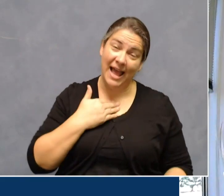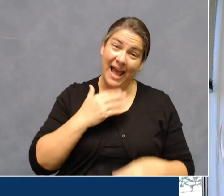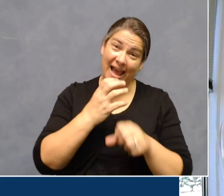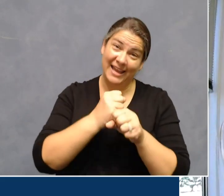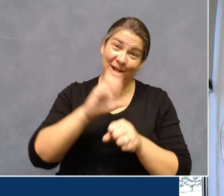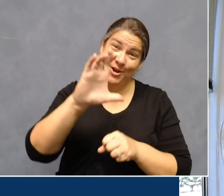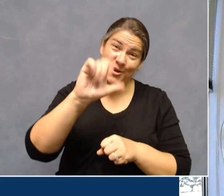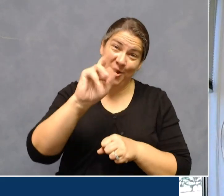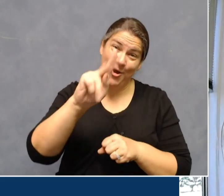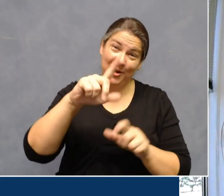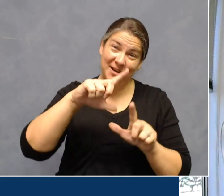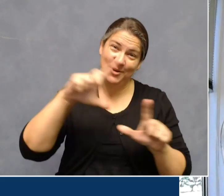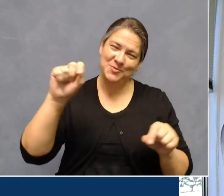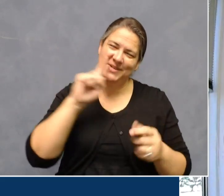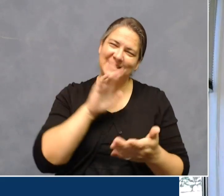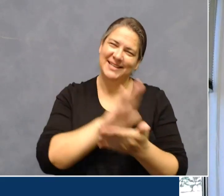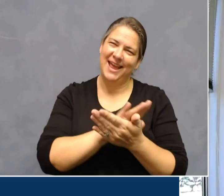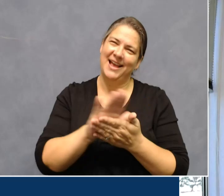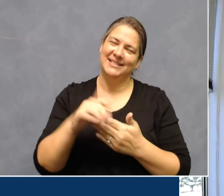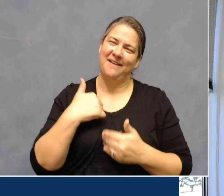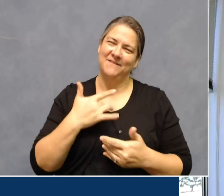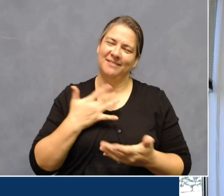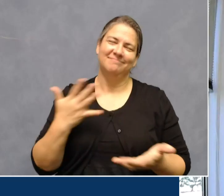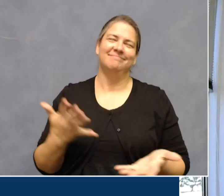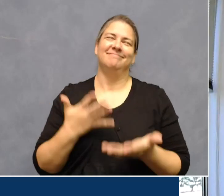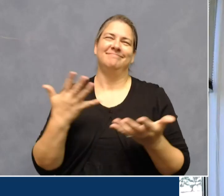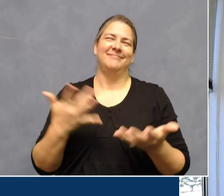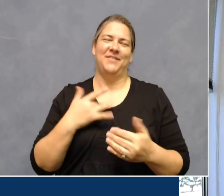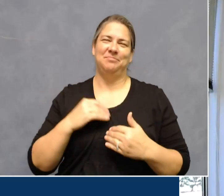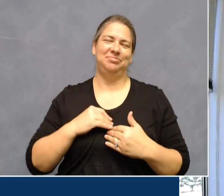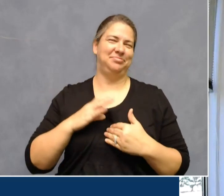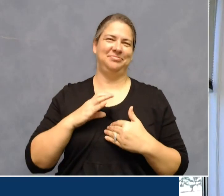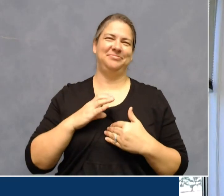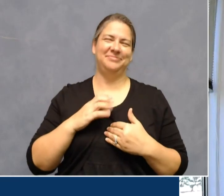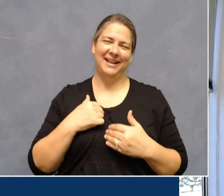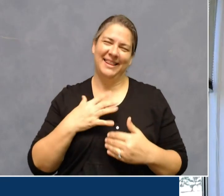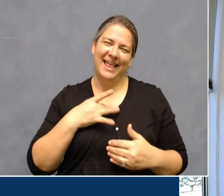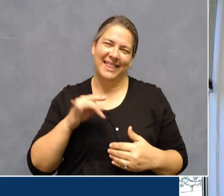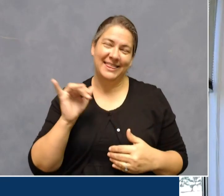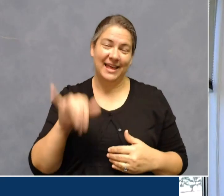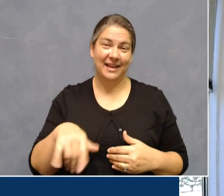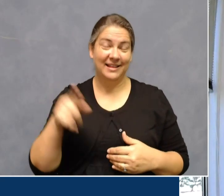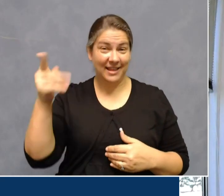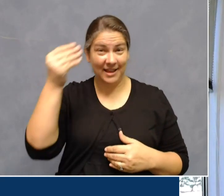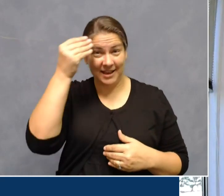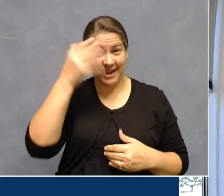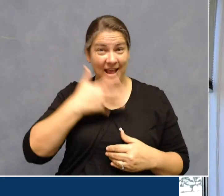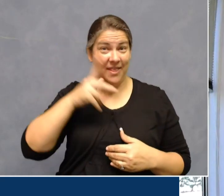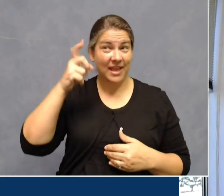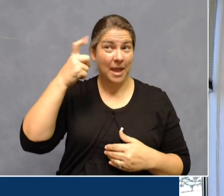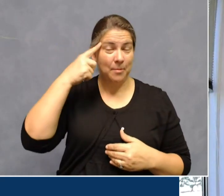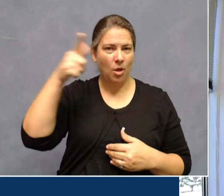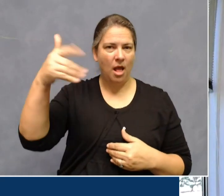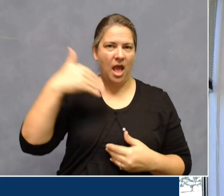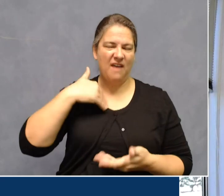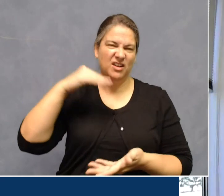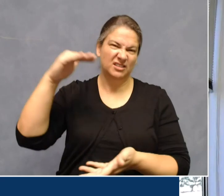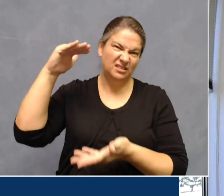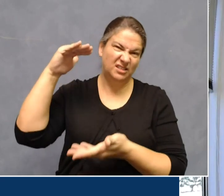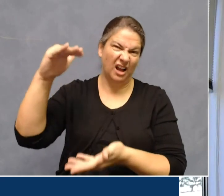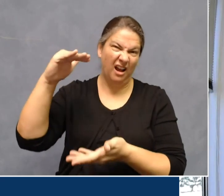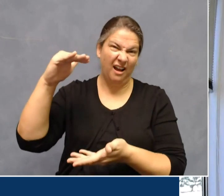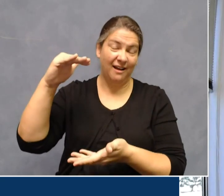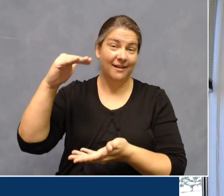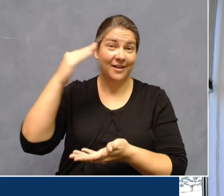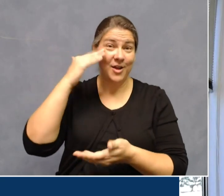an uplifting end to my day. And I'm told that there's a whole pile of these over at the Capitol. And because the governor's quarantining, we haven't been